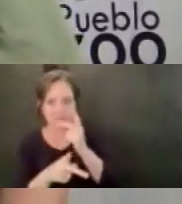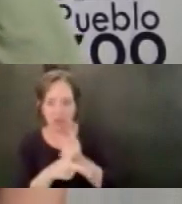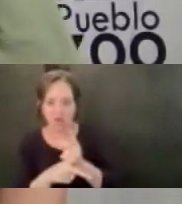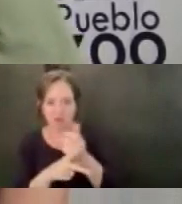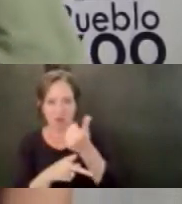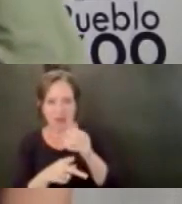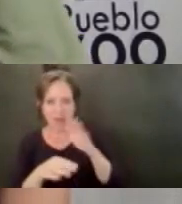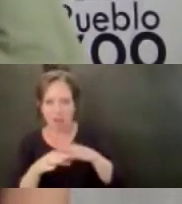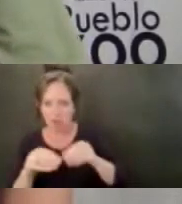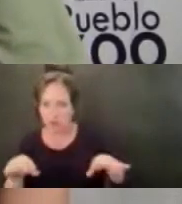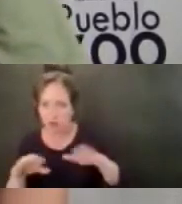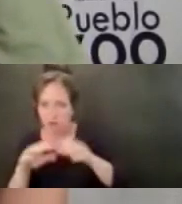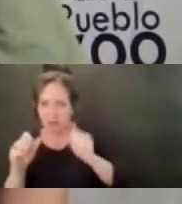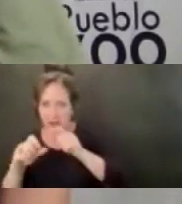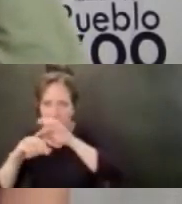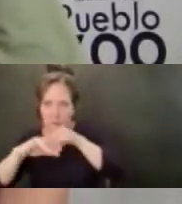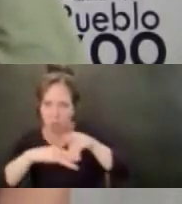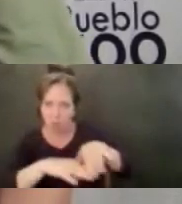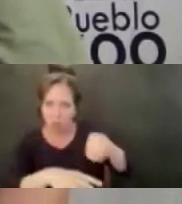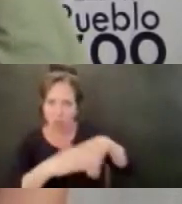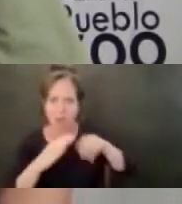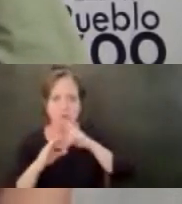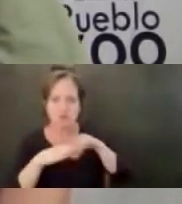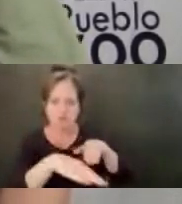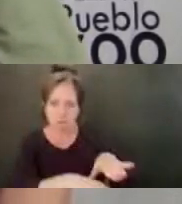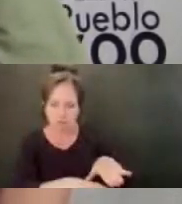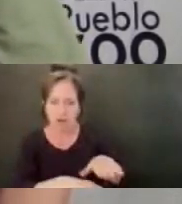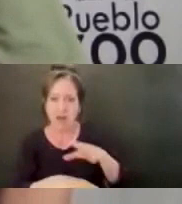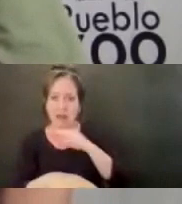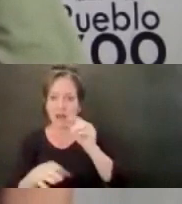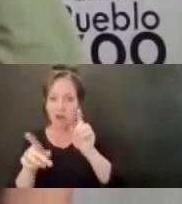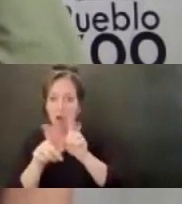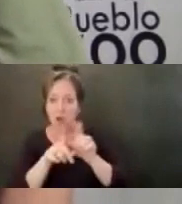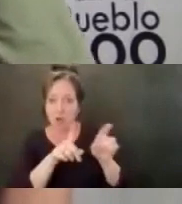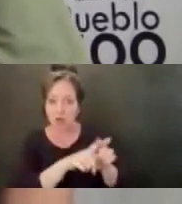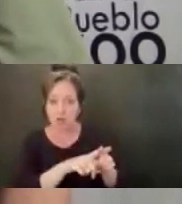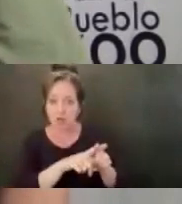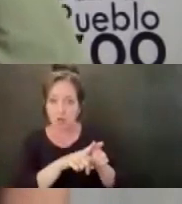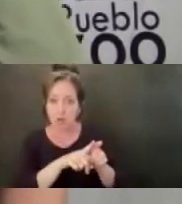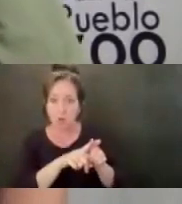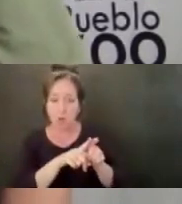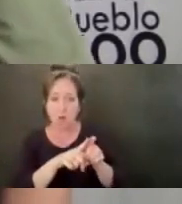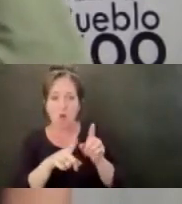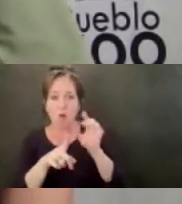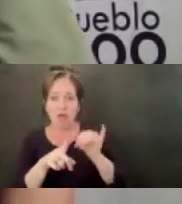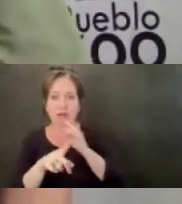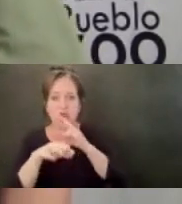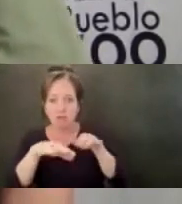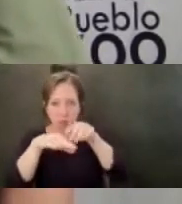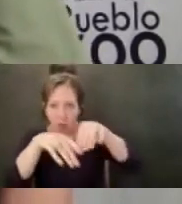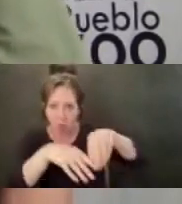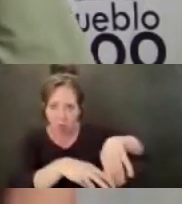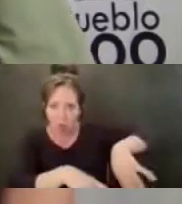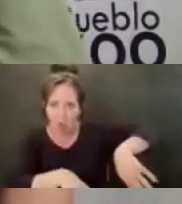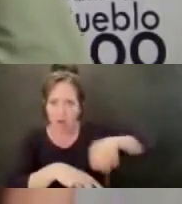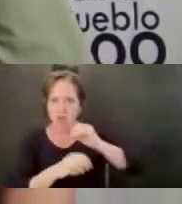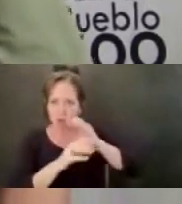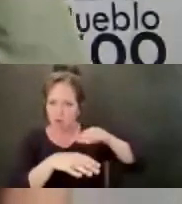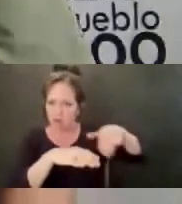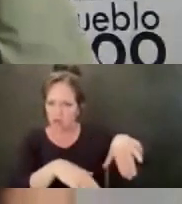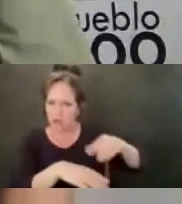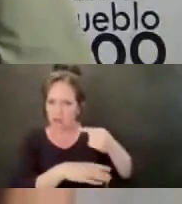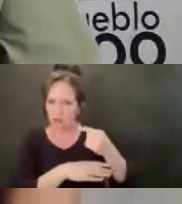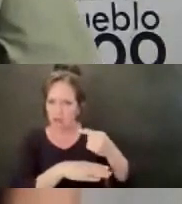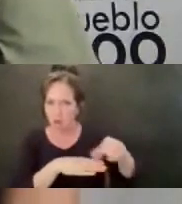river and then on into the Gulf of Mexico and the ocean. So no littering. And be careful